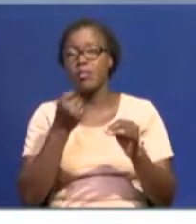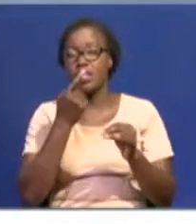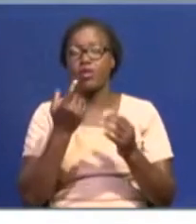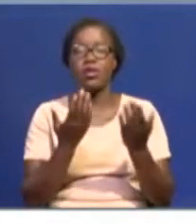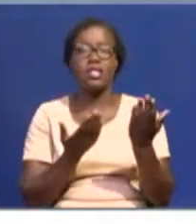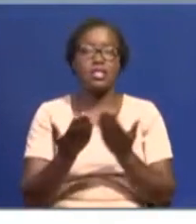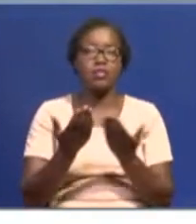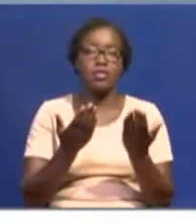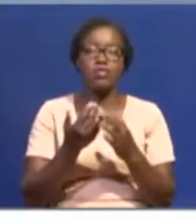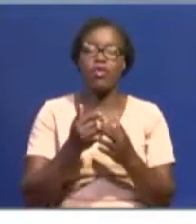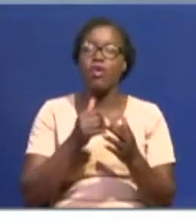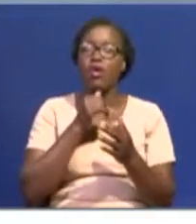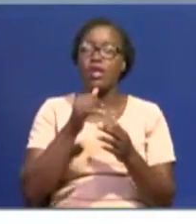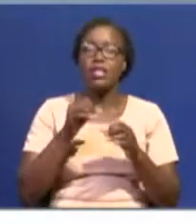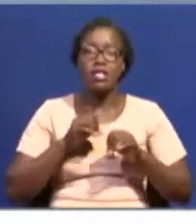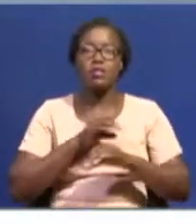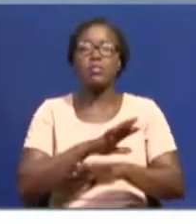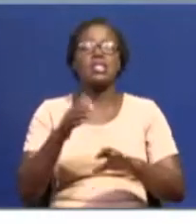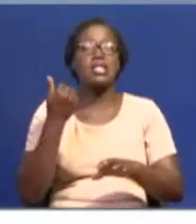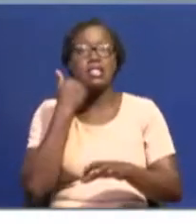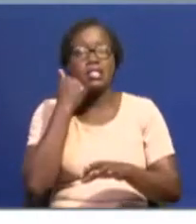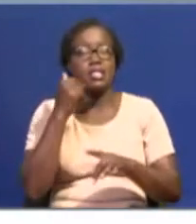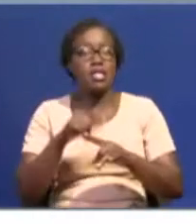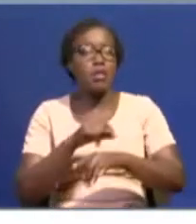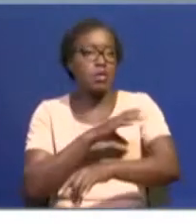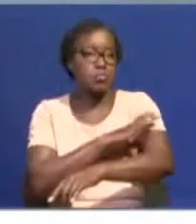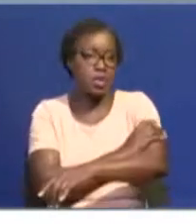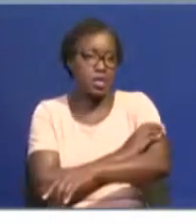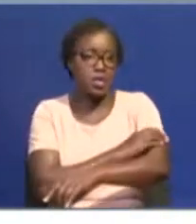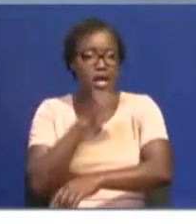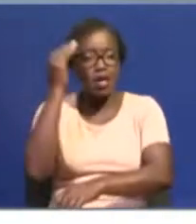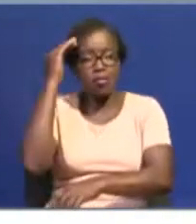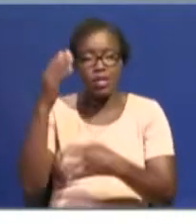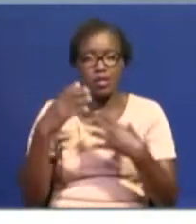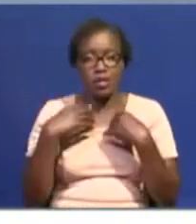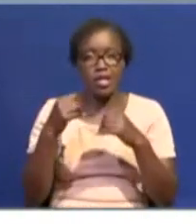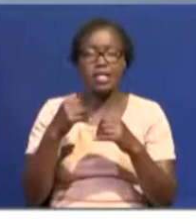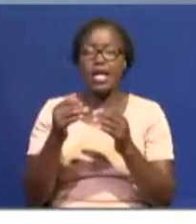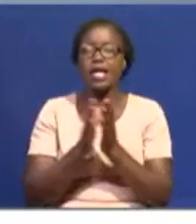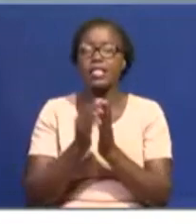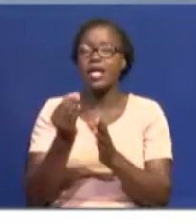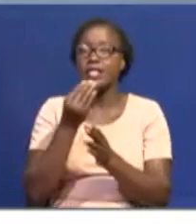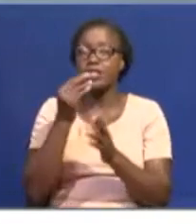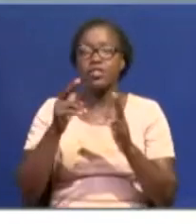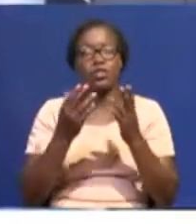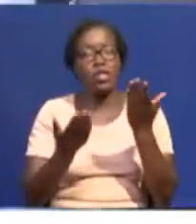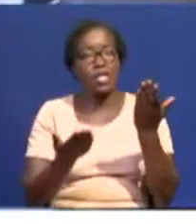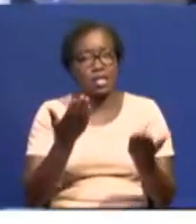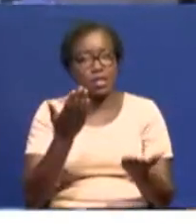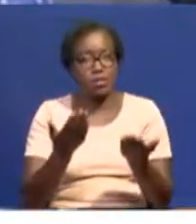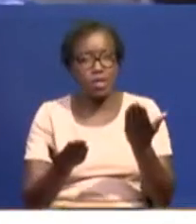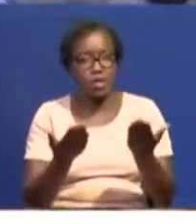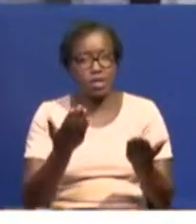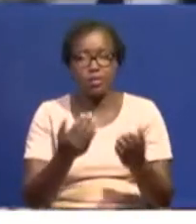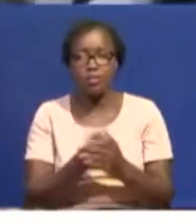for non-communicable diseases like blood pressure, mental health and nutrition assessment.